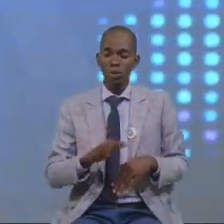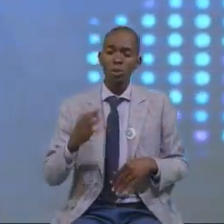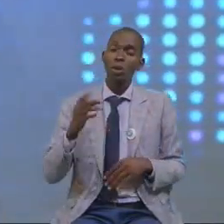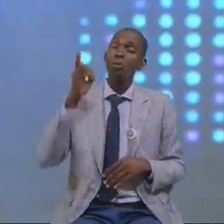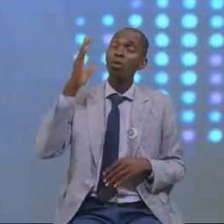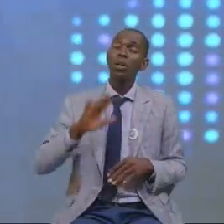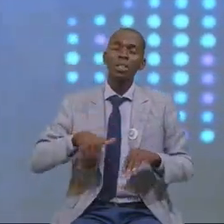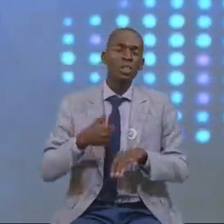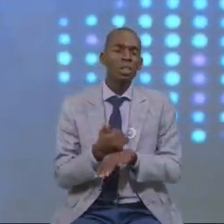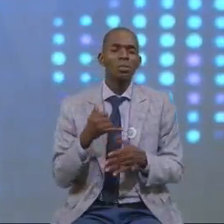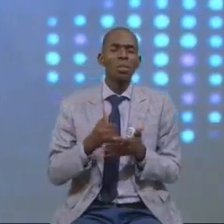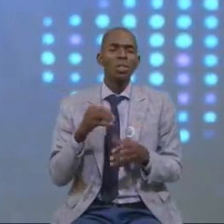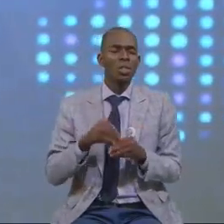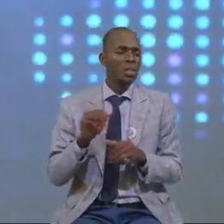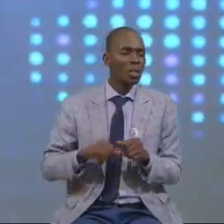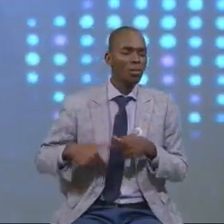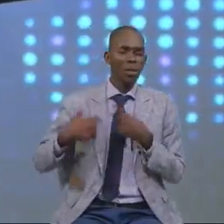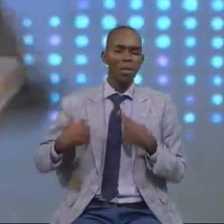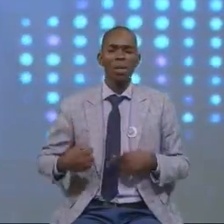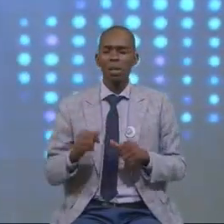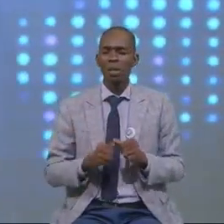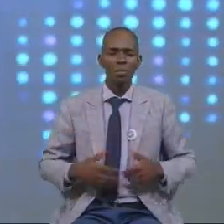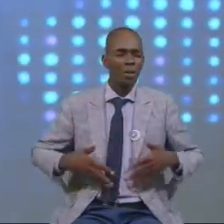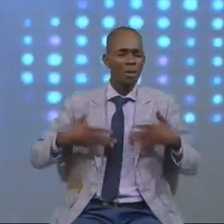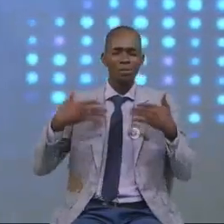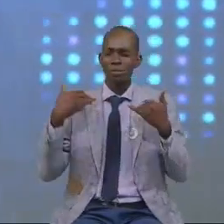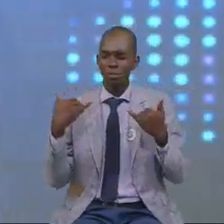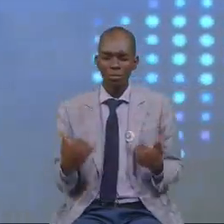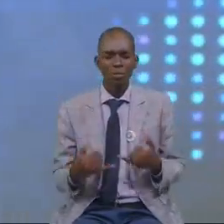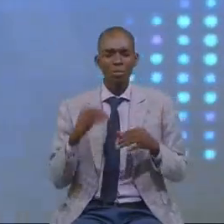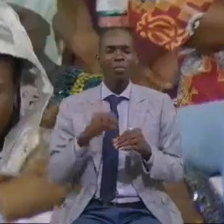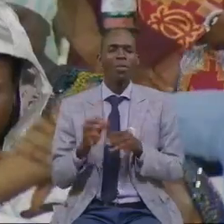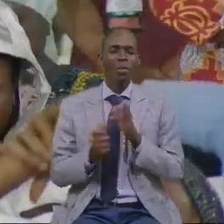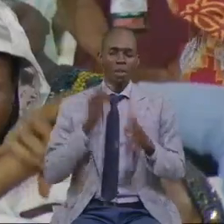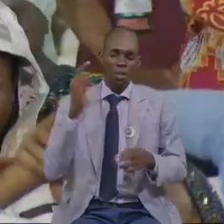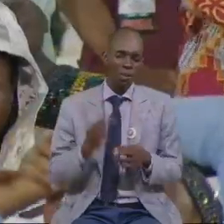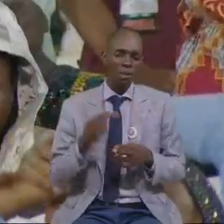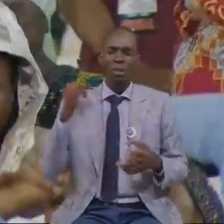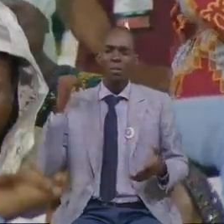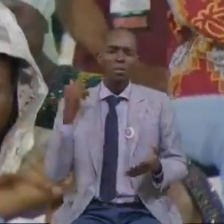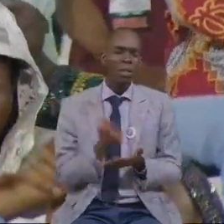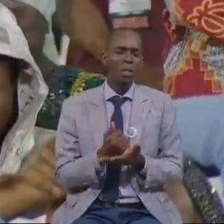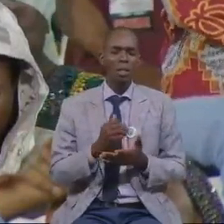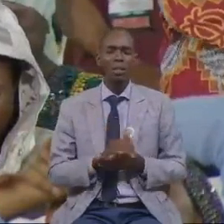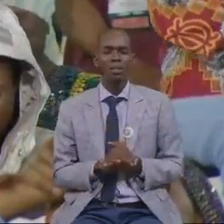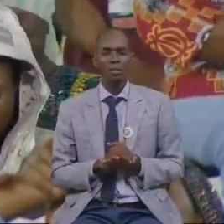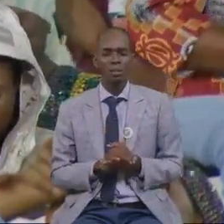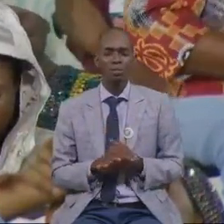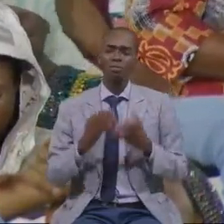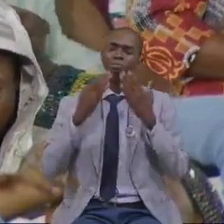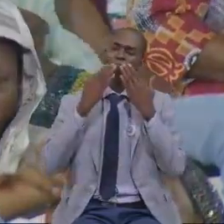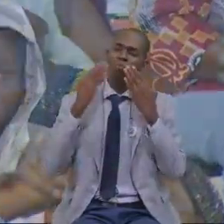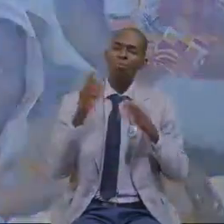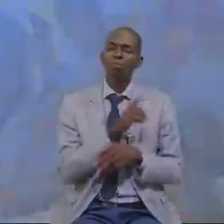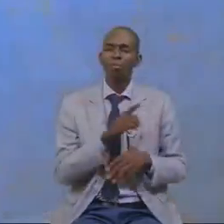in every heart, every life, right now, in Jesus' name. Thank you, Lord,